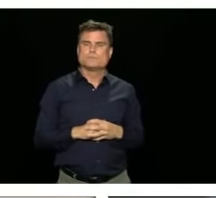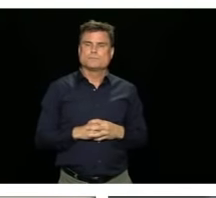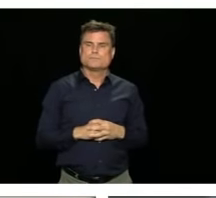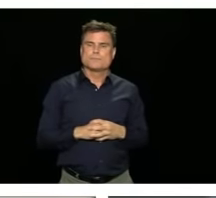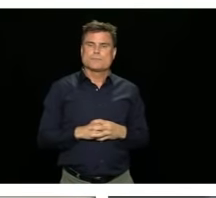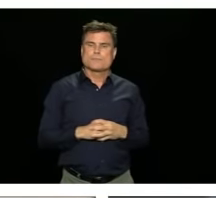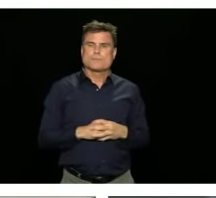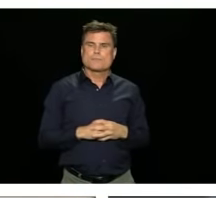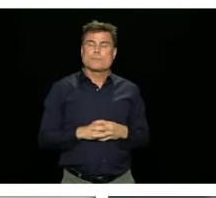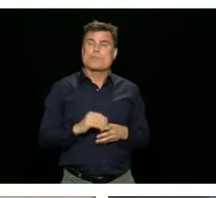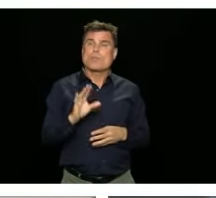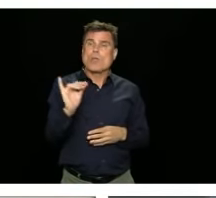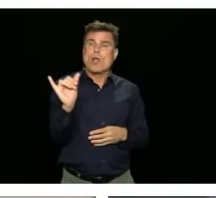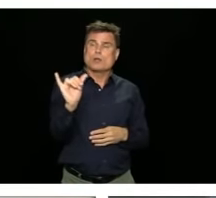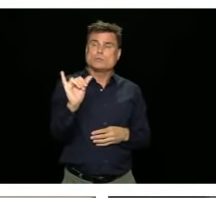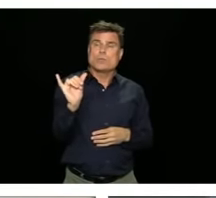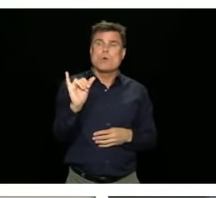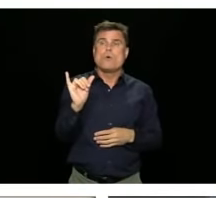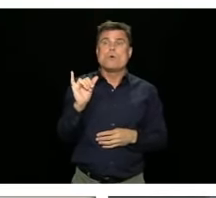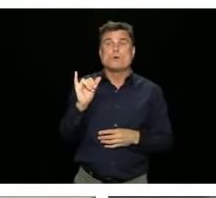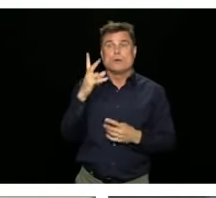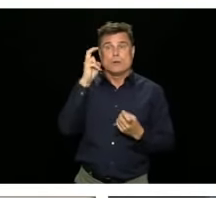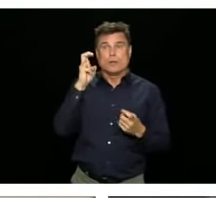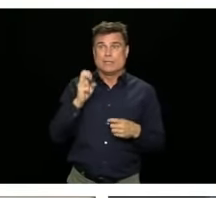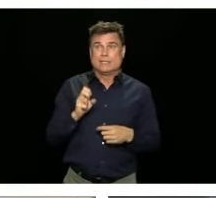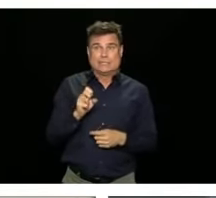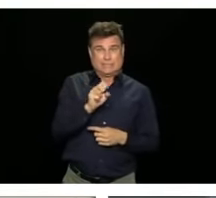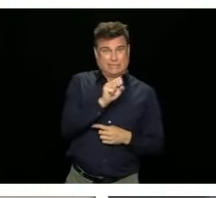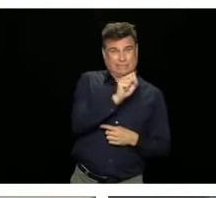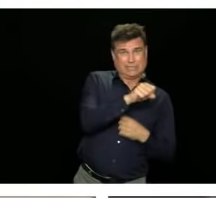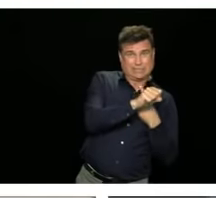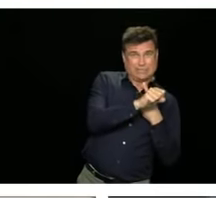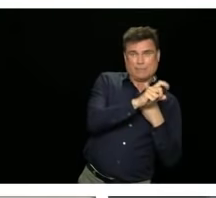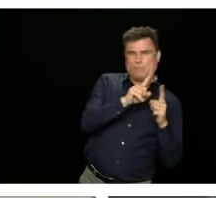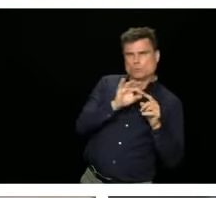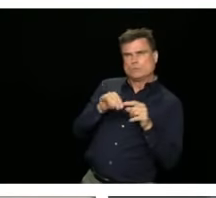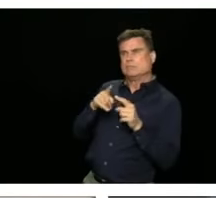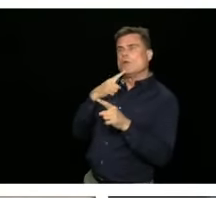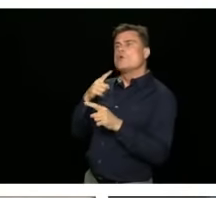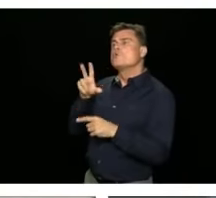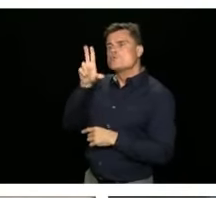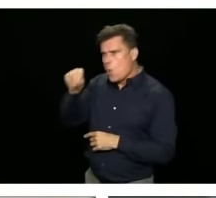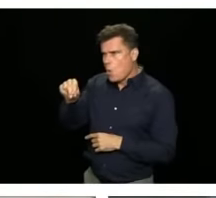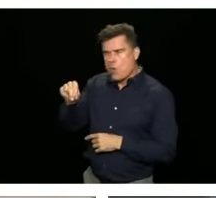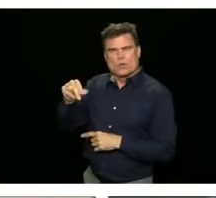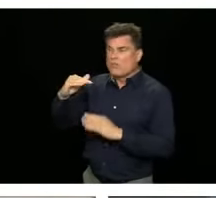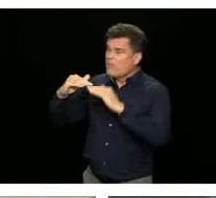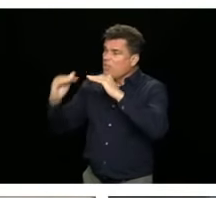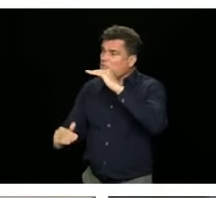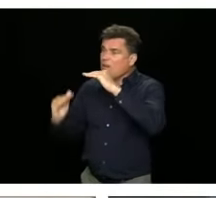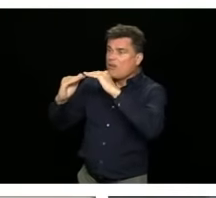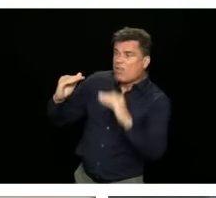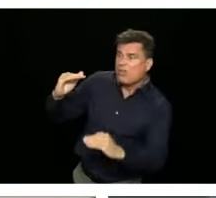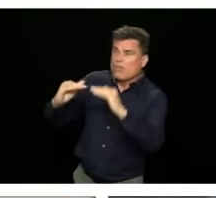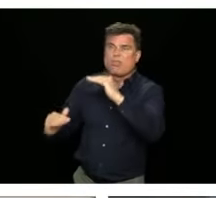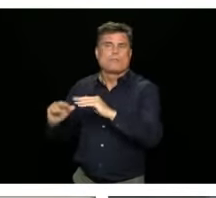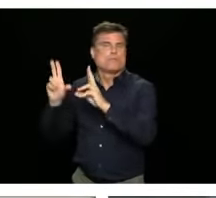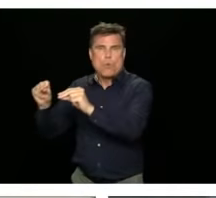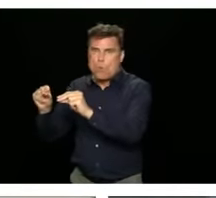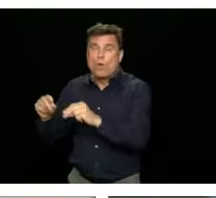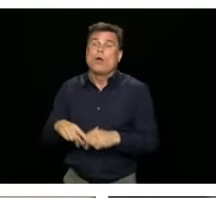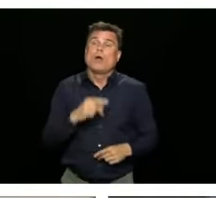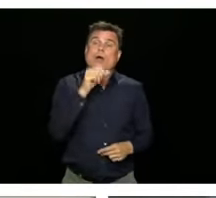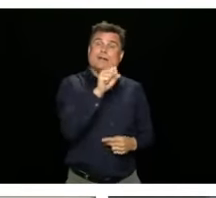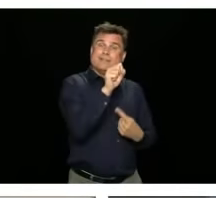case, anti-racism is any practice that legitimizes, invests in, and cultivates and contributes